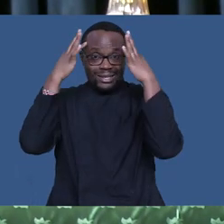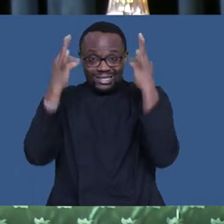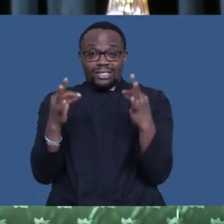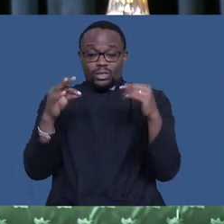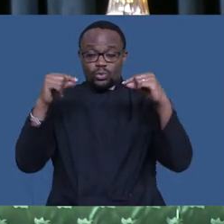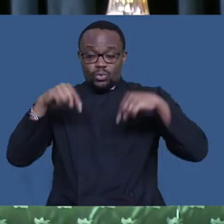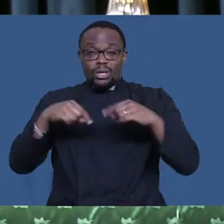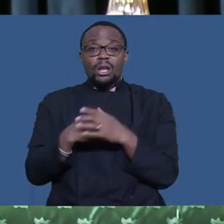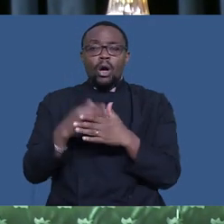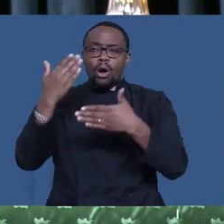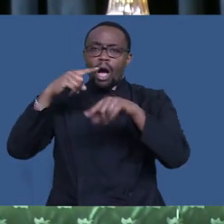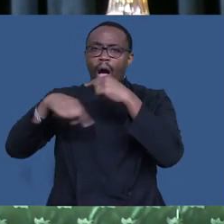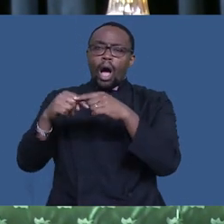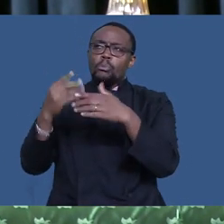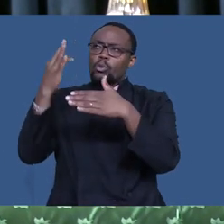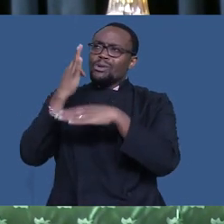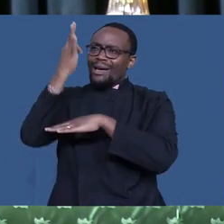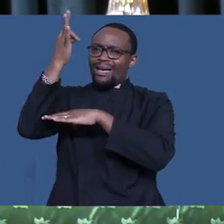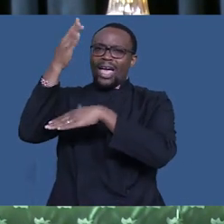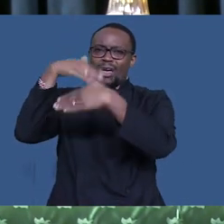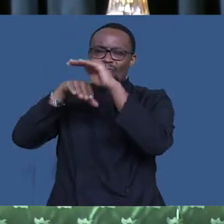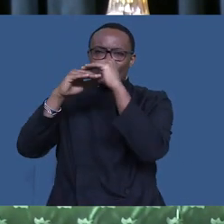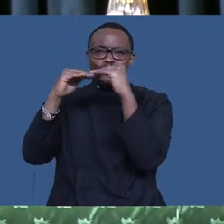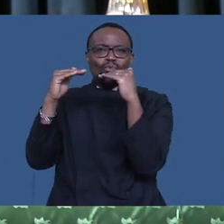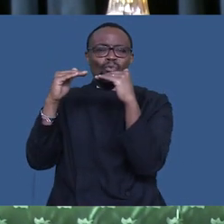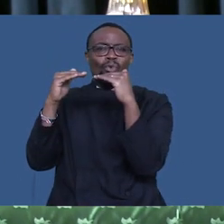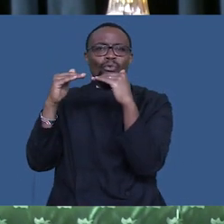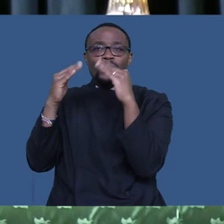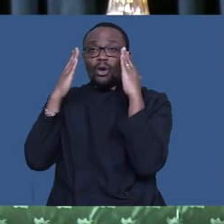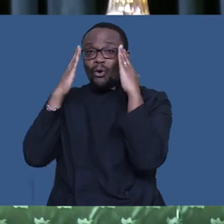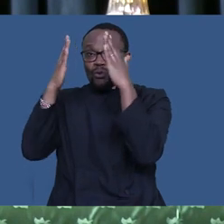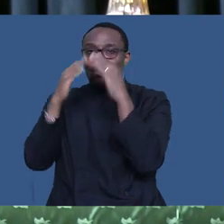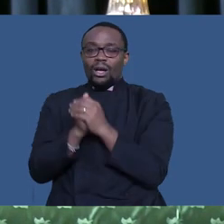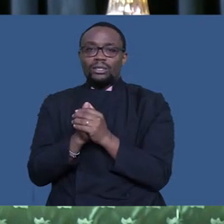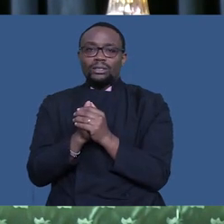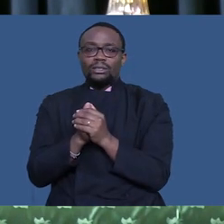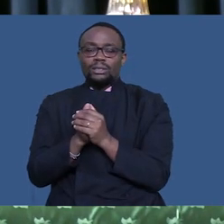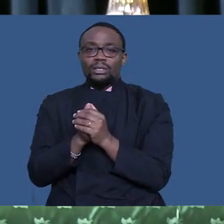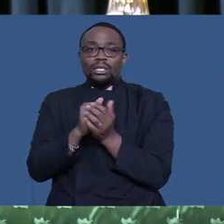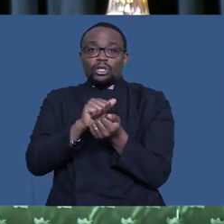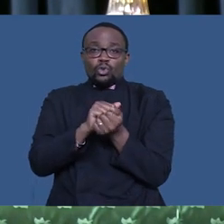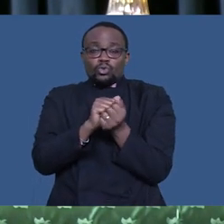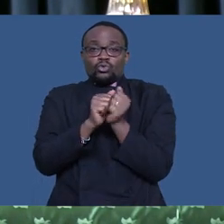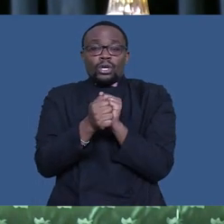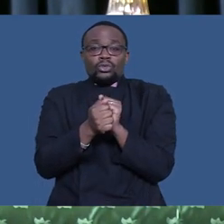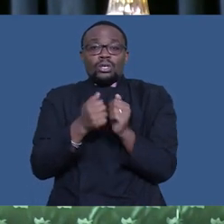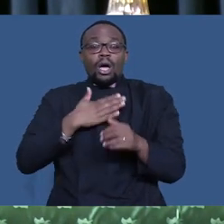live with a heavenly perspective is that it gets to shape our